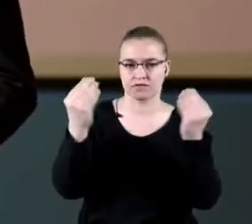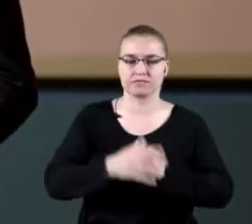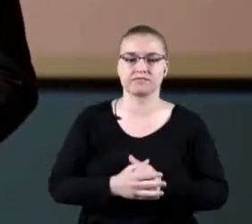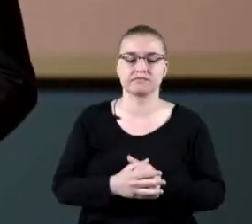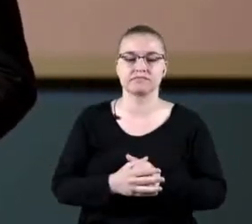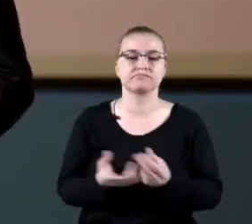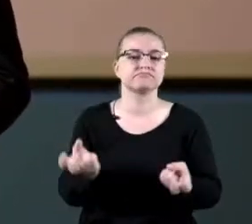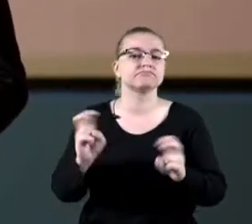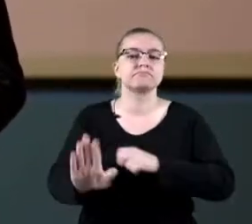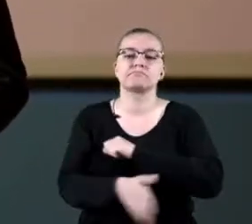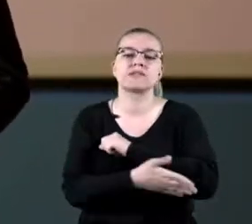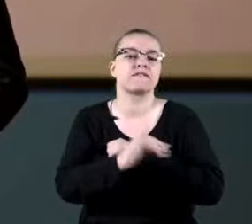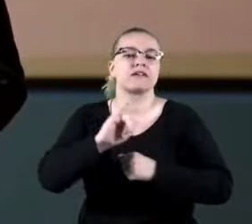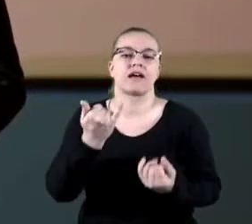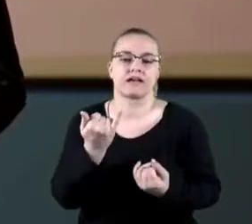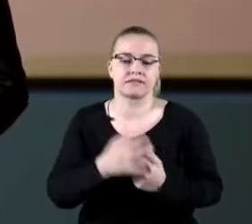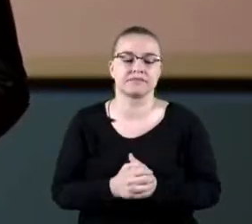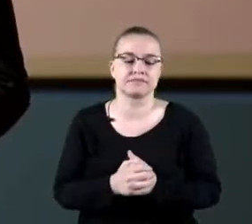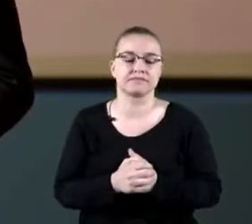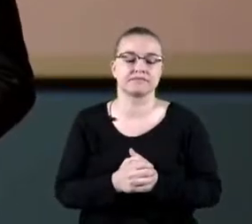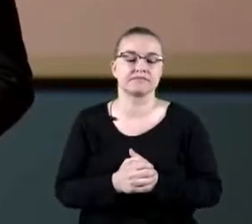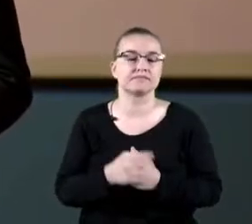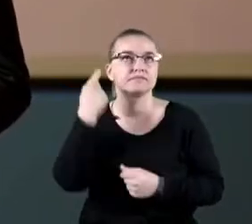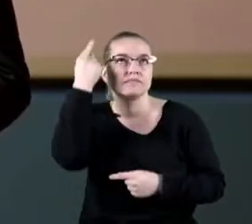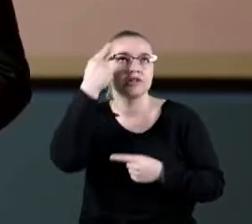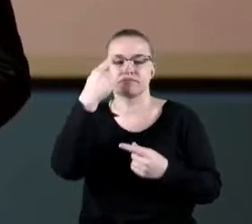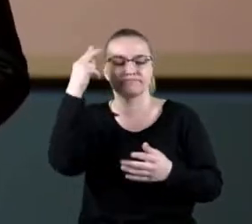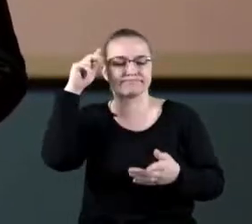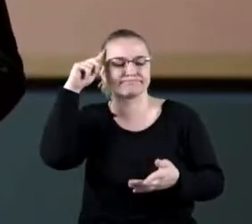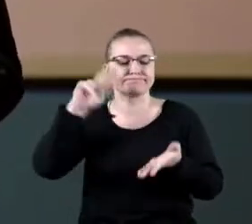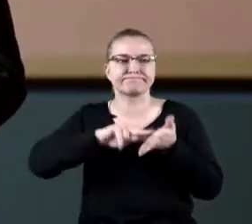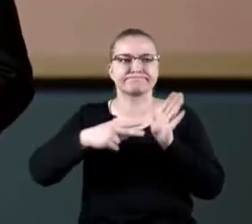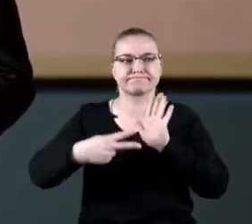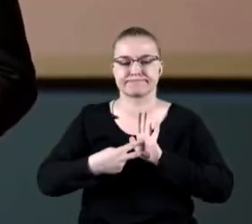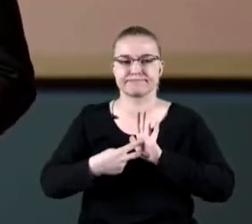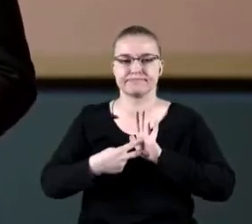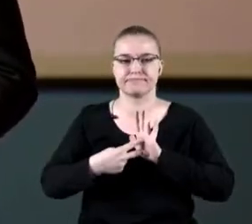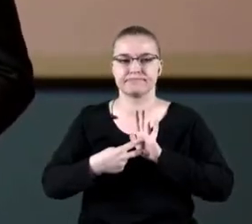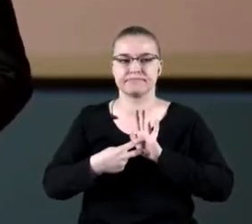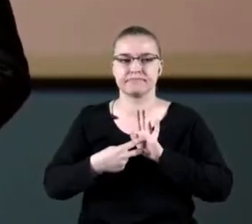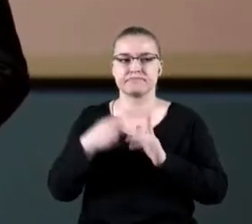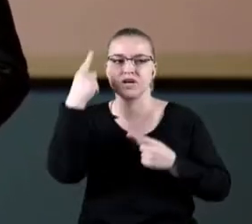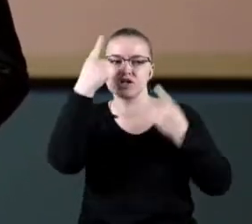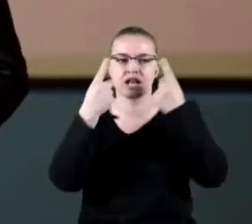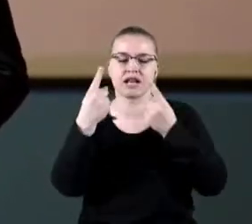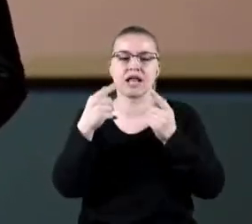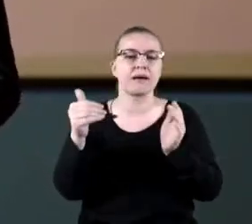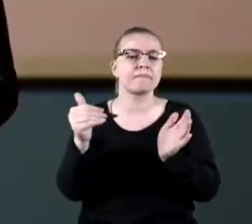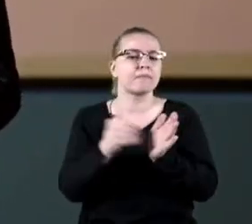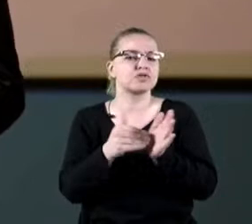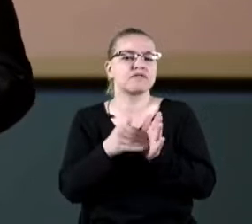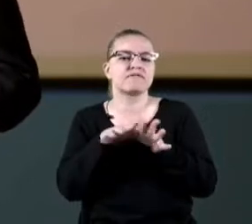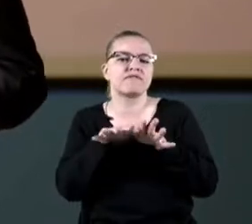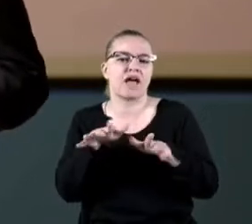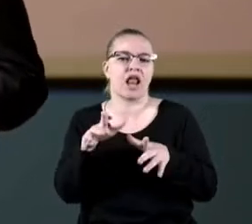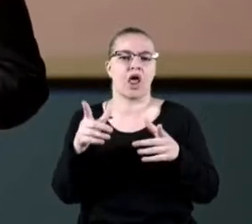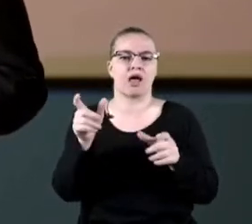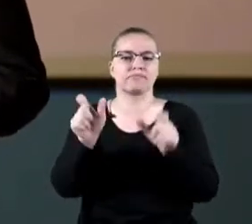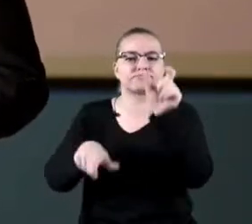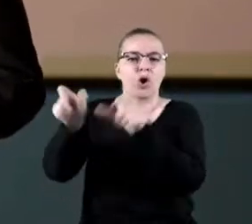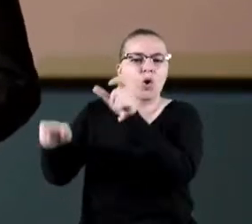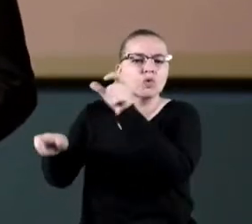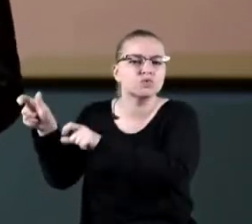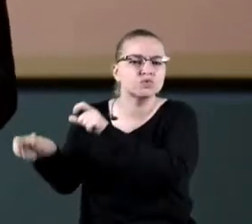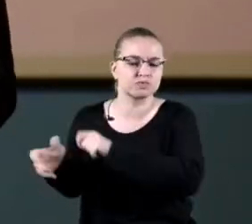to be able to create such a base, we need a strategic approach. This strategic approach requires a lot of